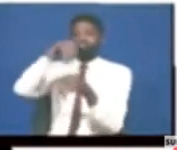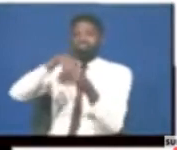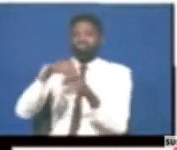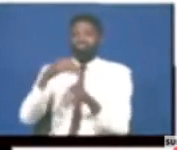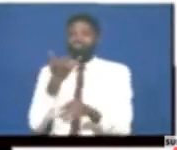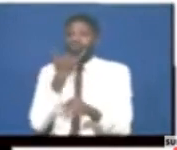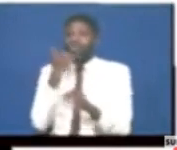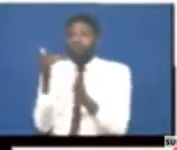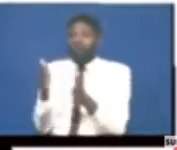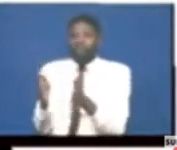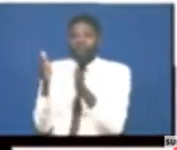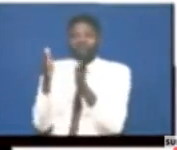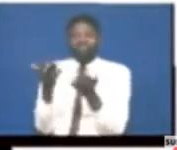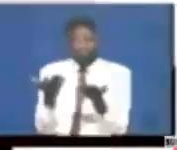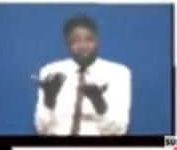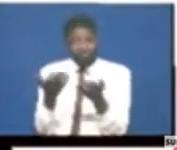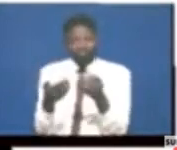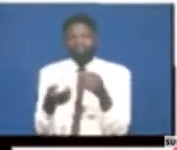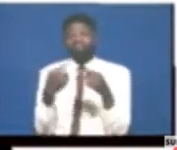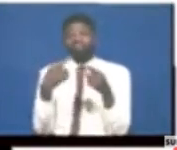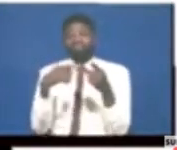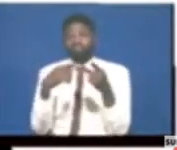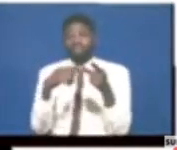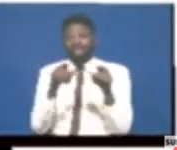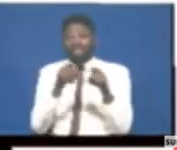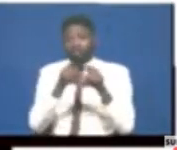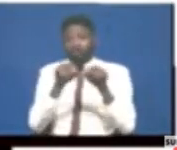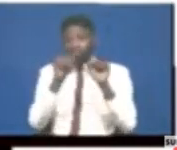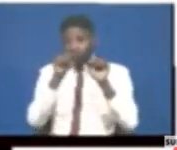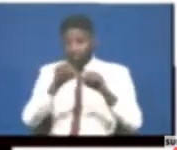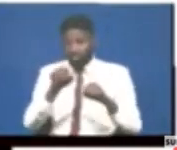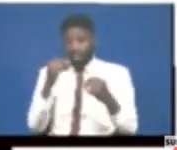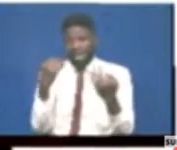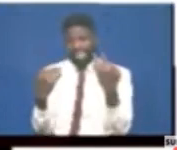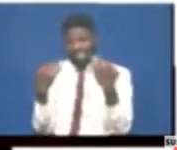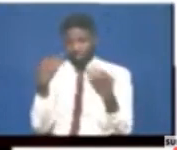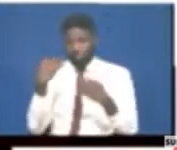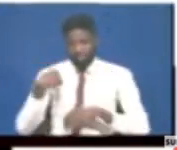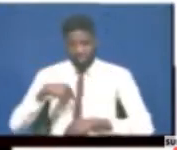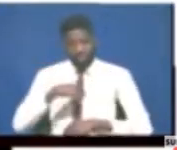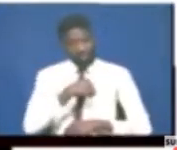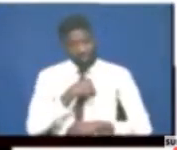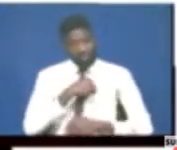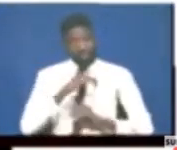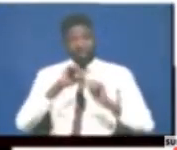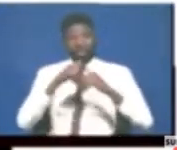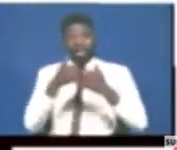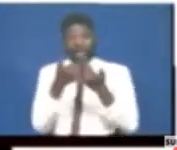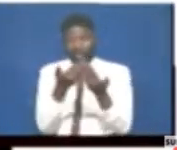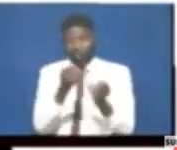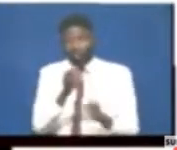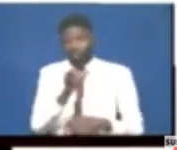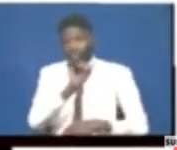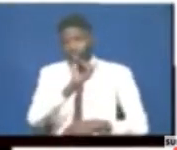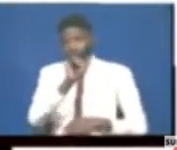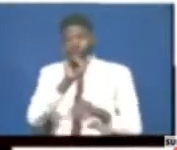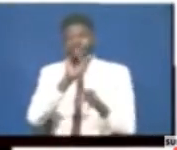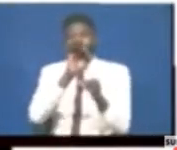And can you also share with us how those stray ballots